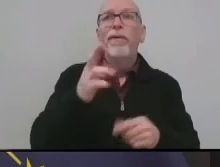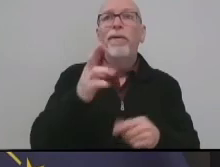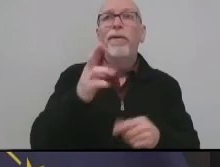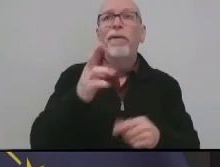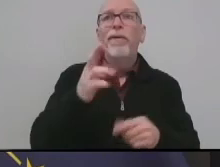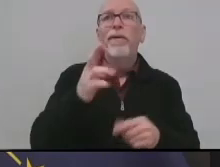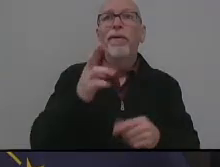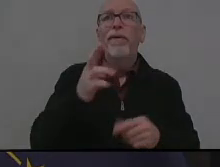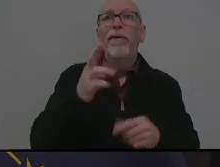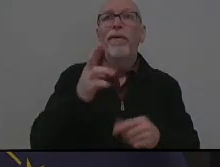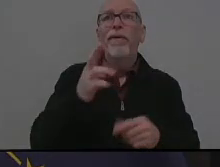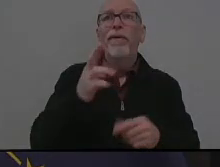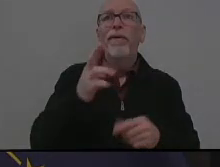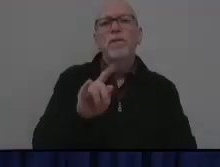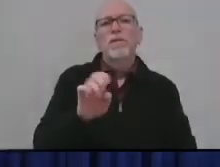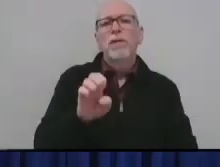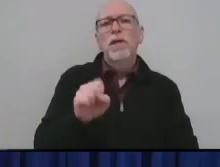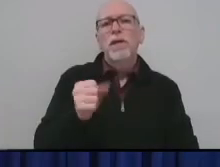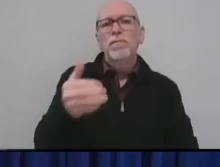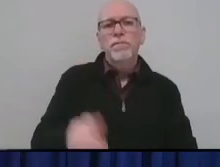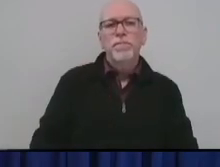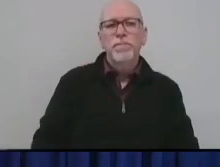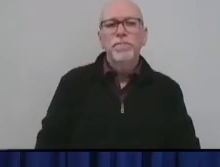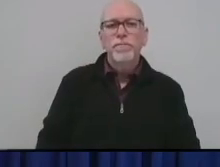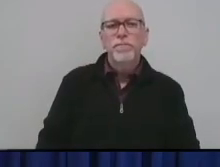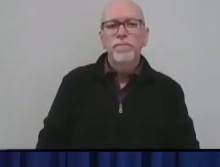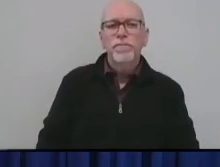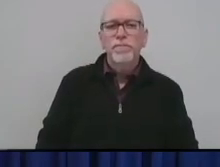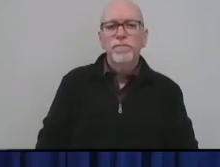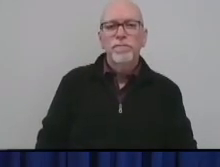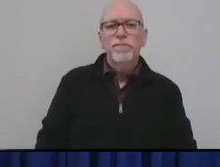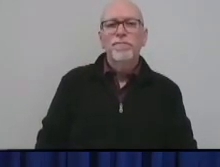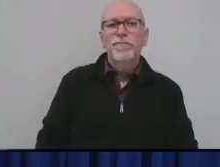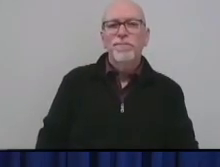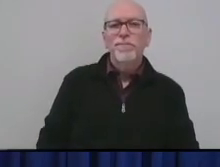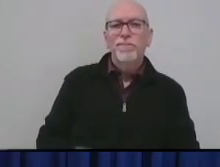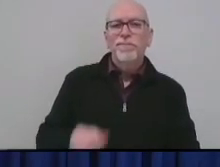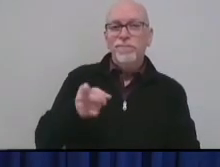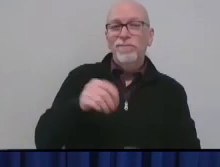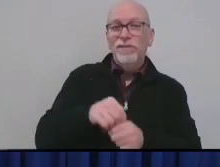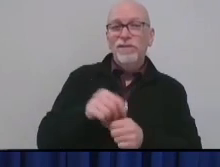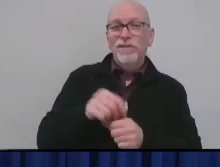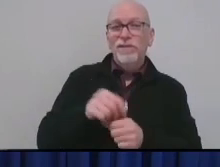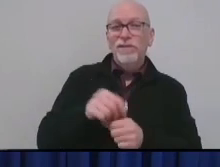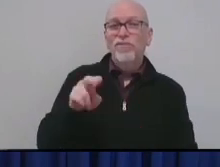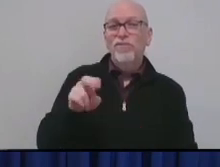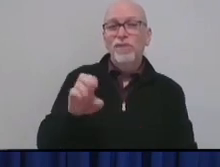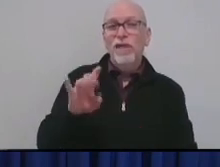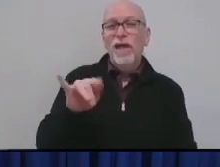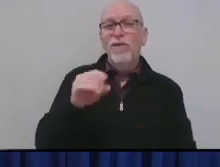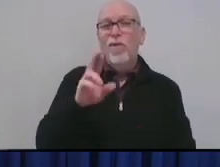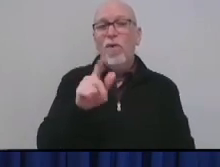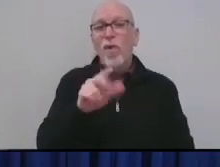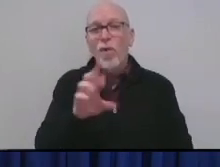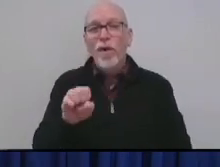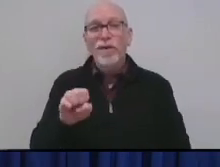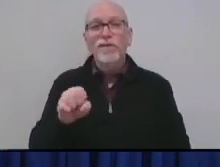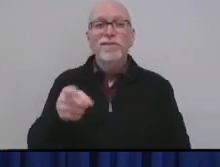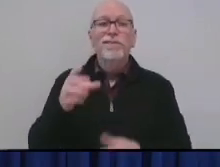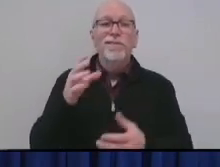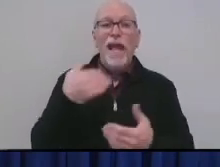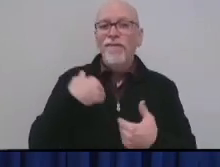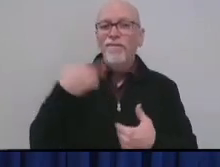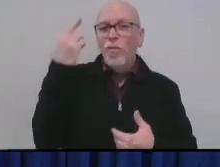sites. In Greene County with a mobile unit, or Lawrence, et cetera. Right. Dominic